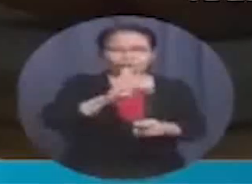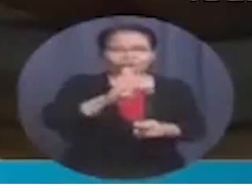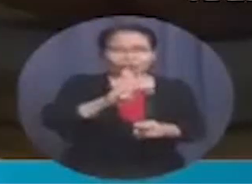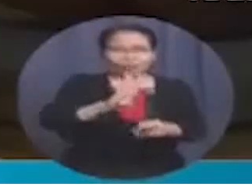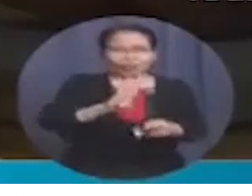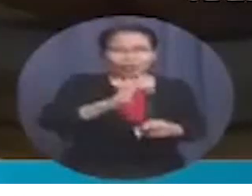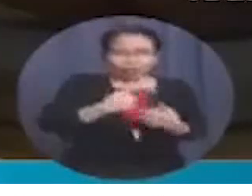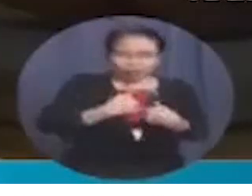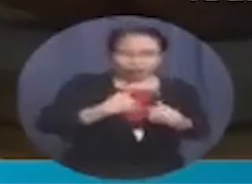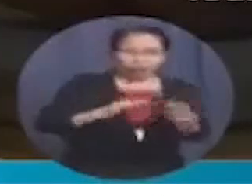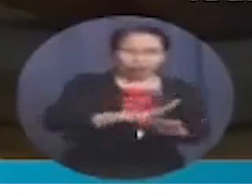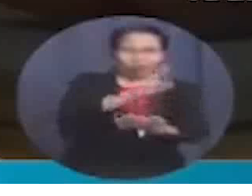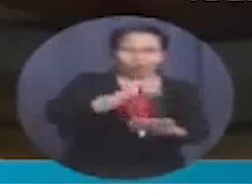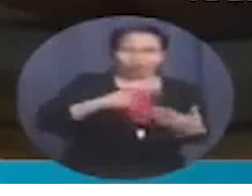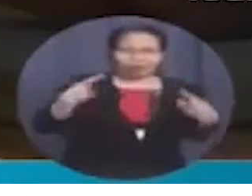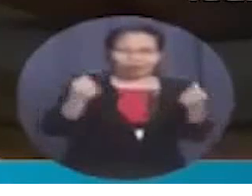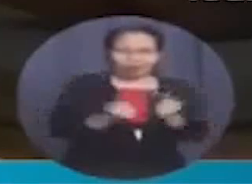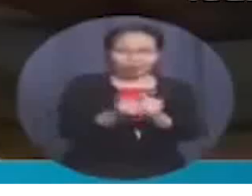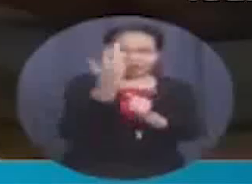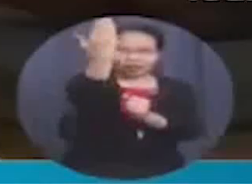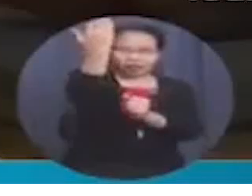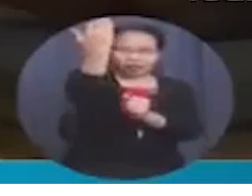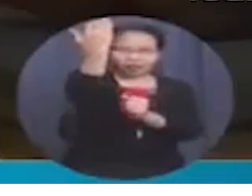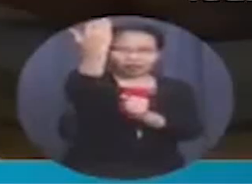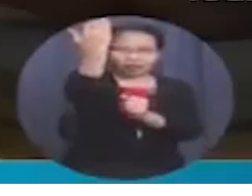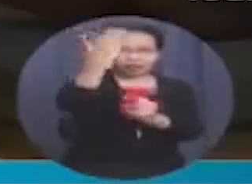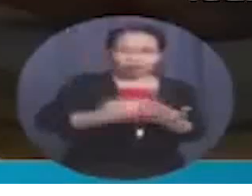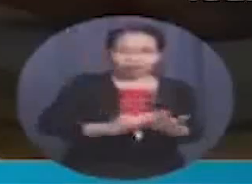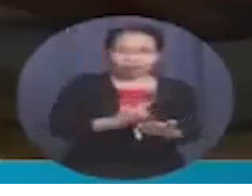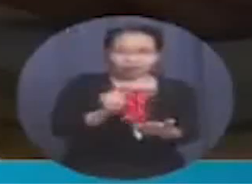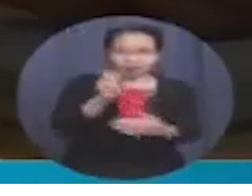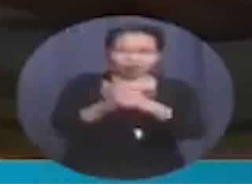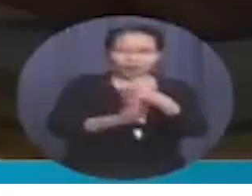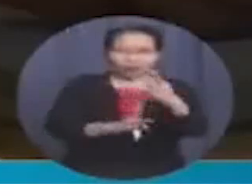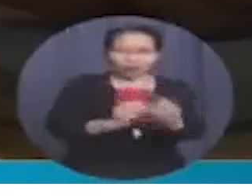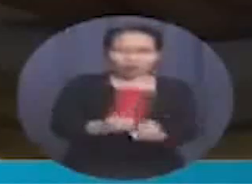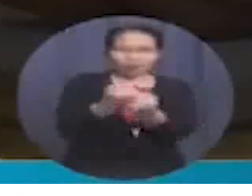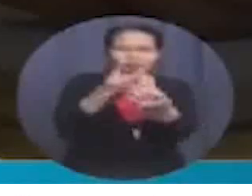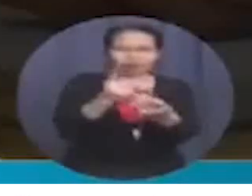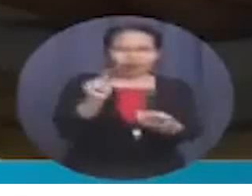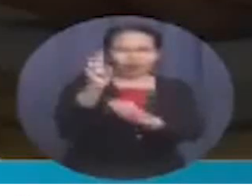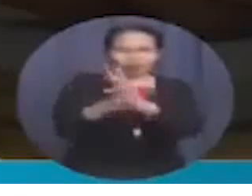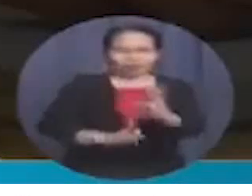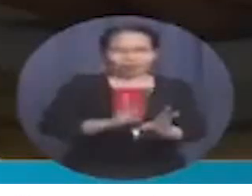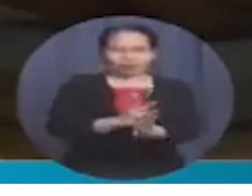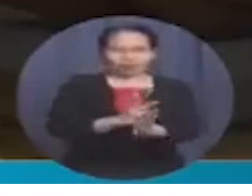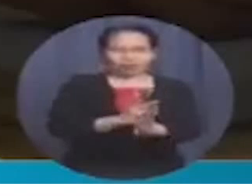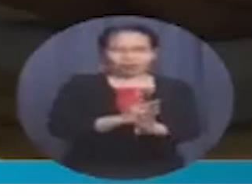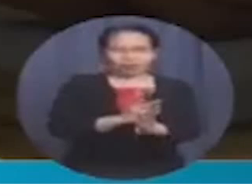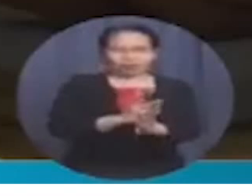the glory which I had with thee before the foundation of the